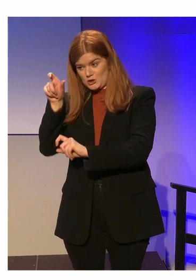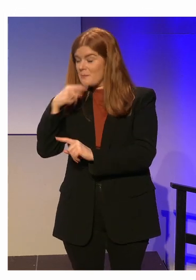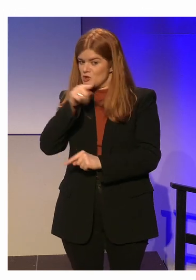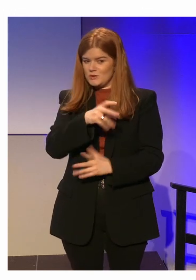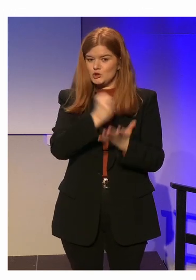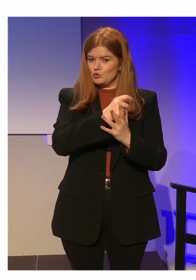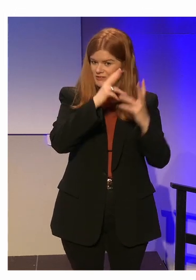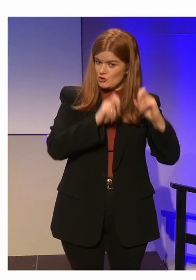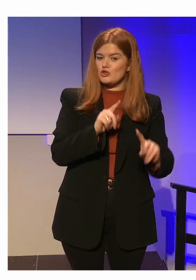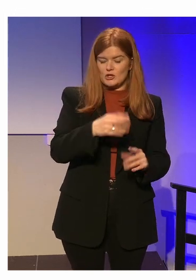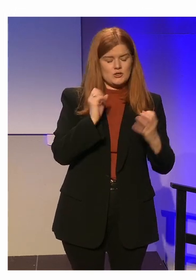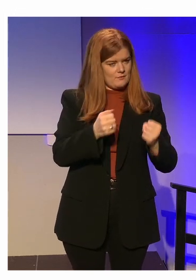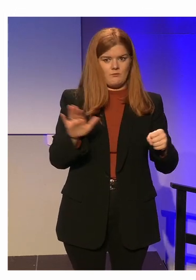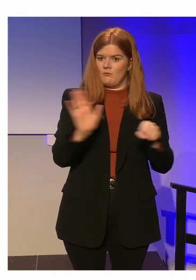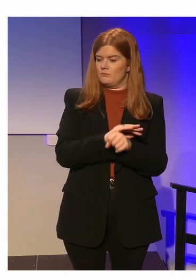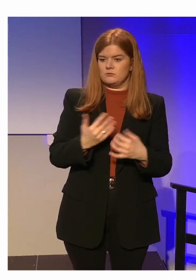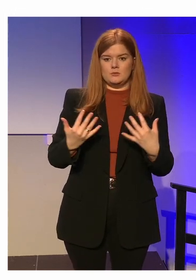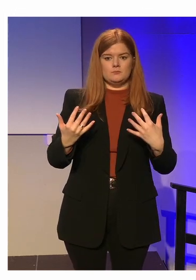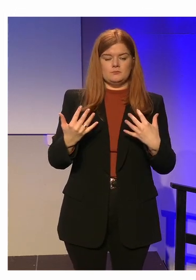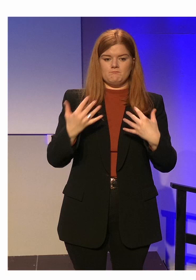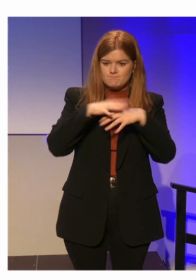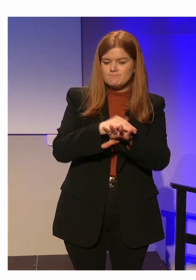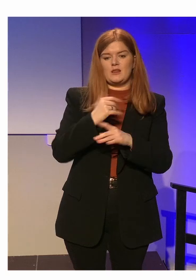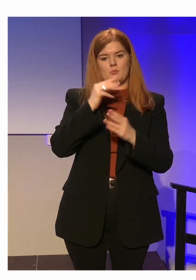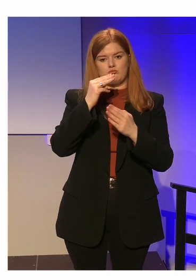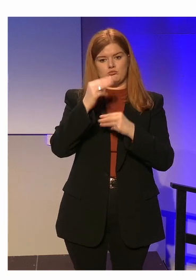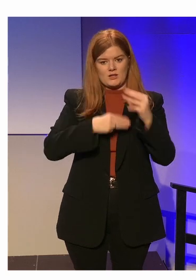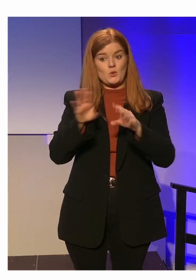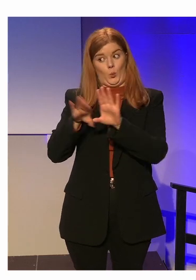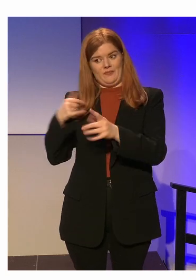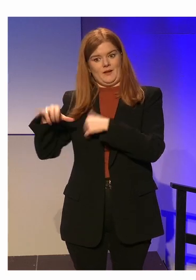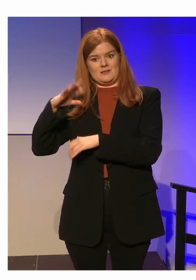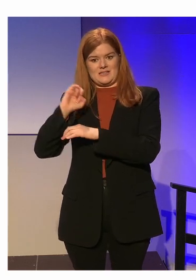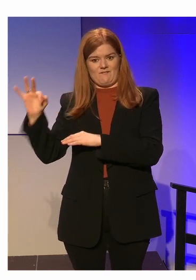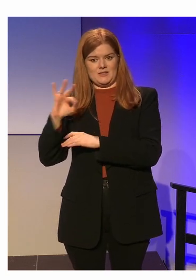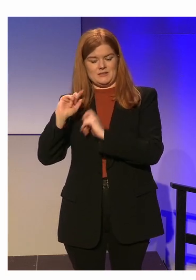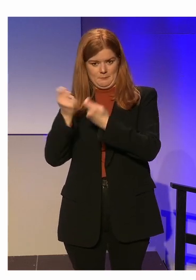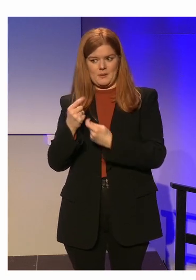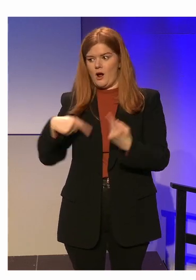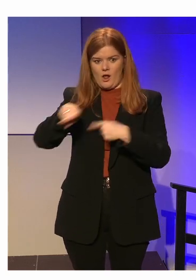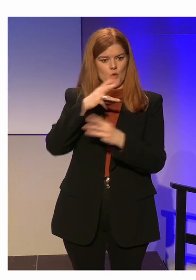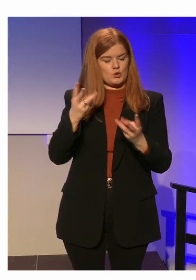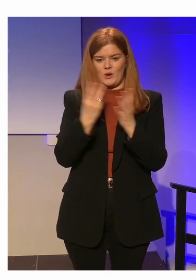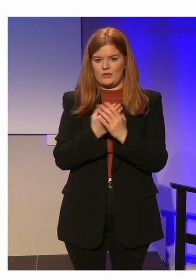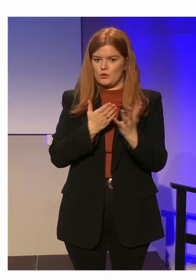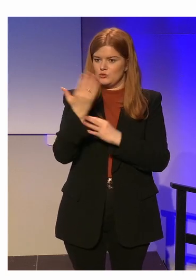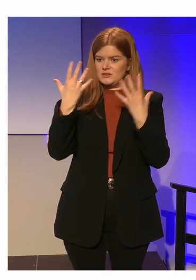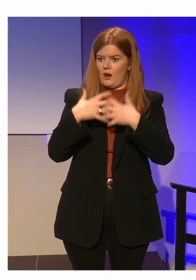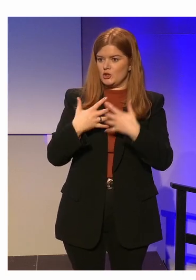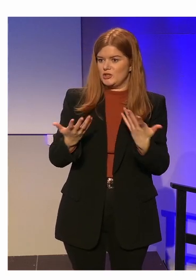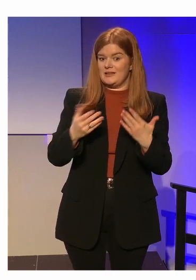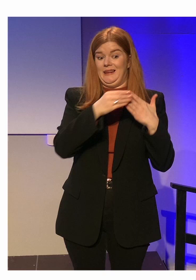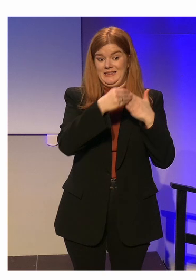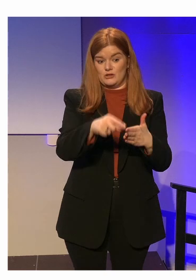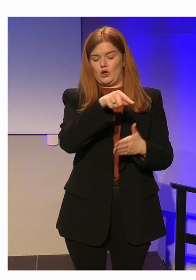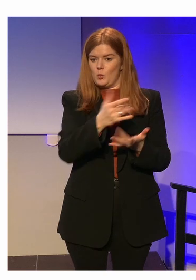was absolutely a part of the process with our CAST team. The work they did through technology led